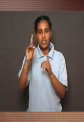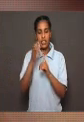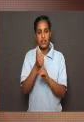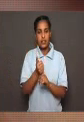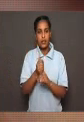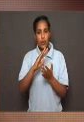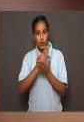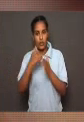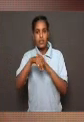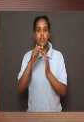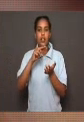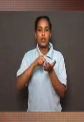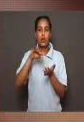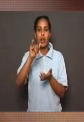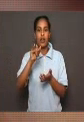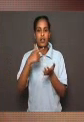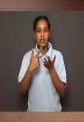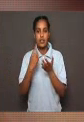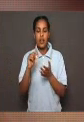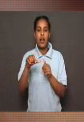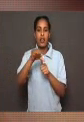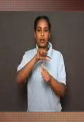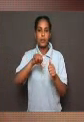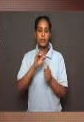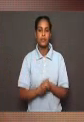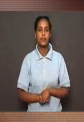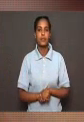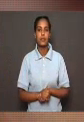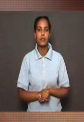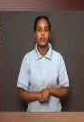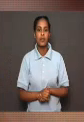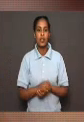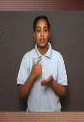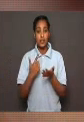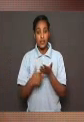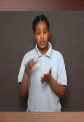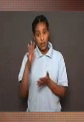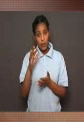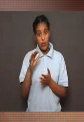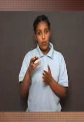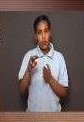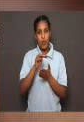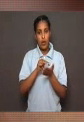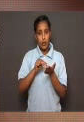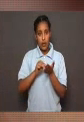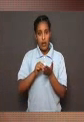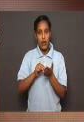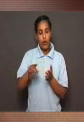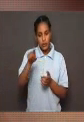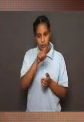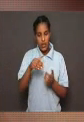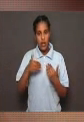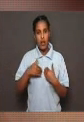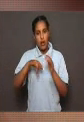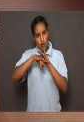in between the nuclei of the atoms. This type of molecular orbital has